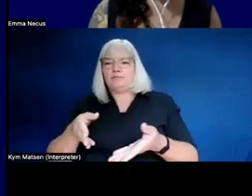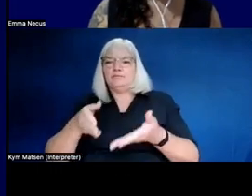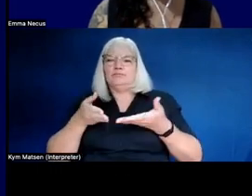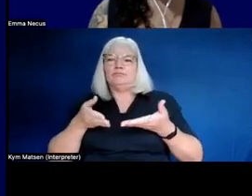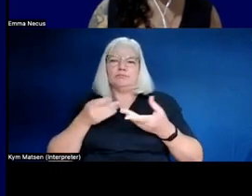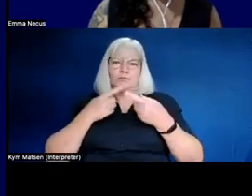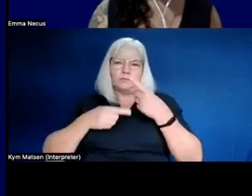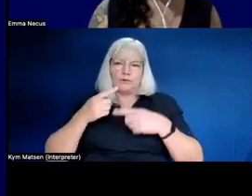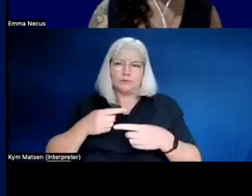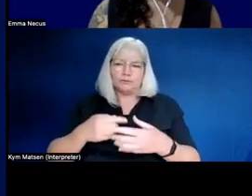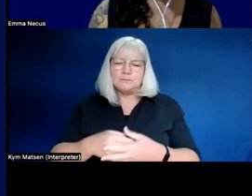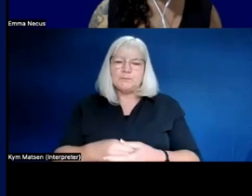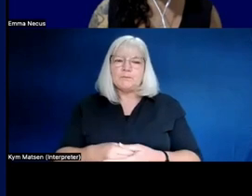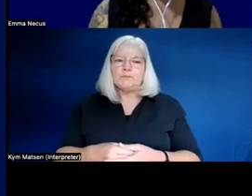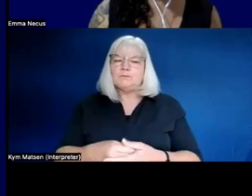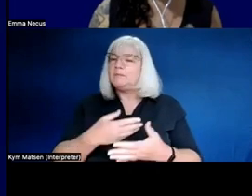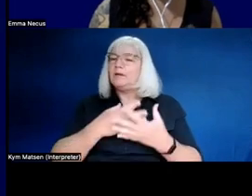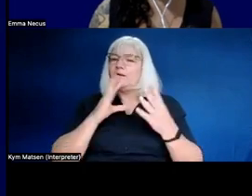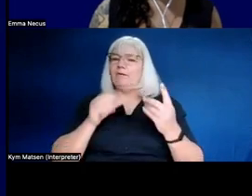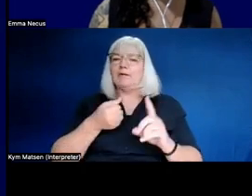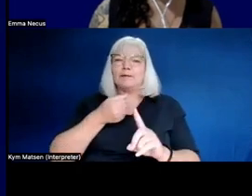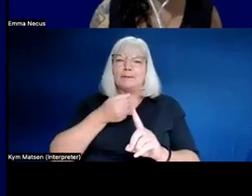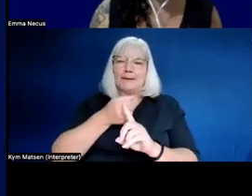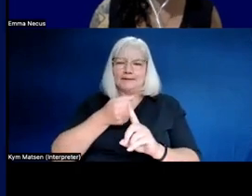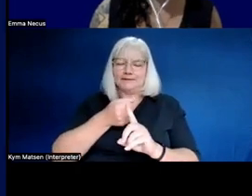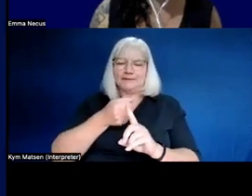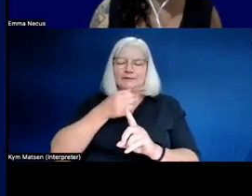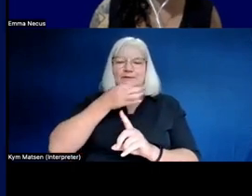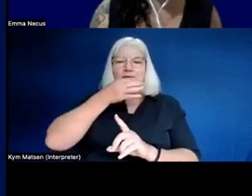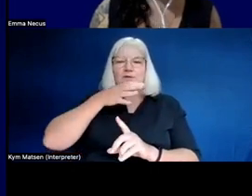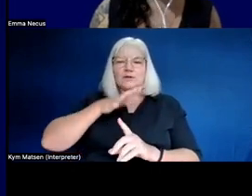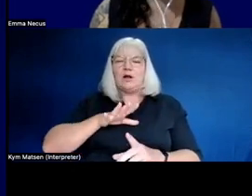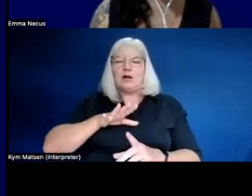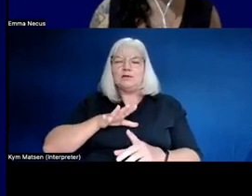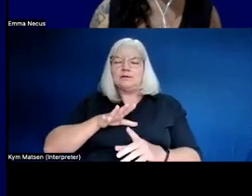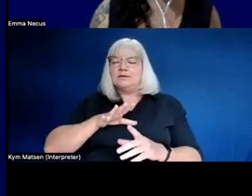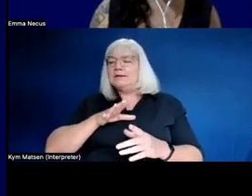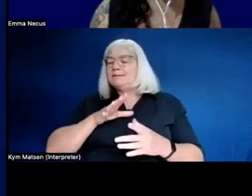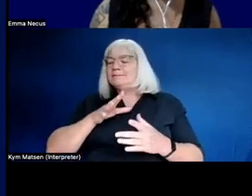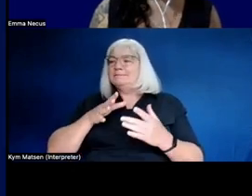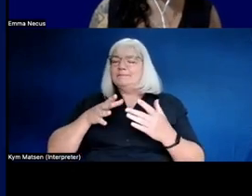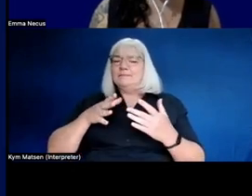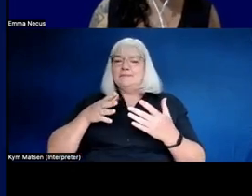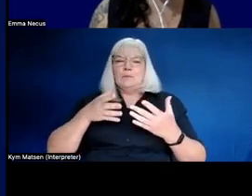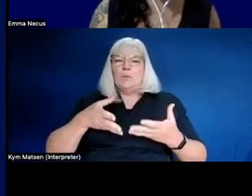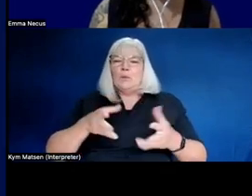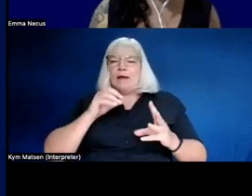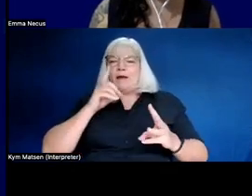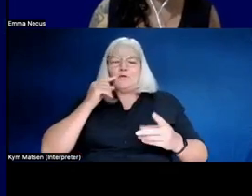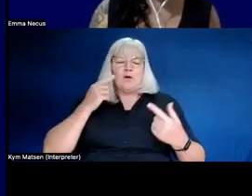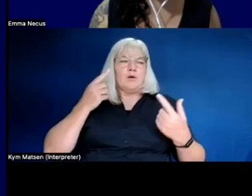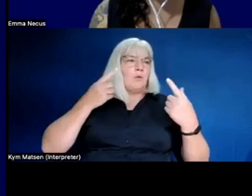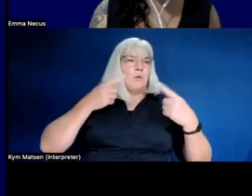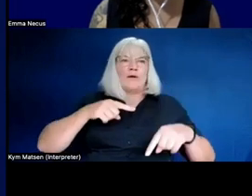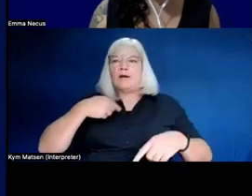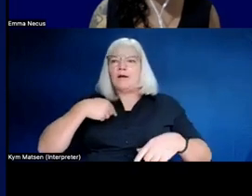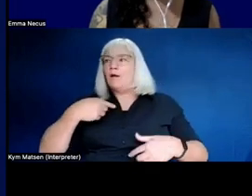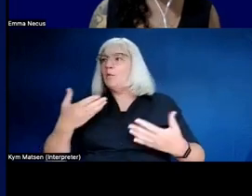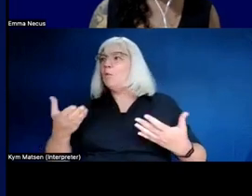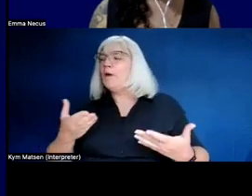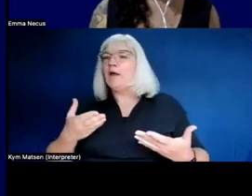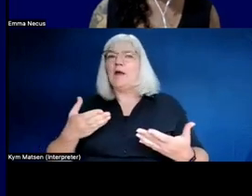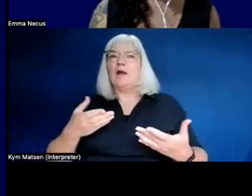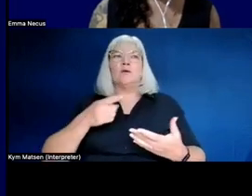All these things impact on the child's ability to orientate themselves to their surroundings. So thinking, where am I? Where are you? What is going